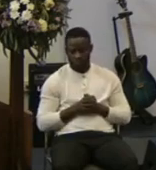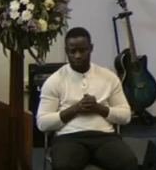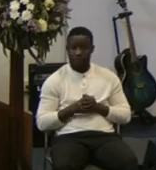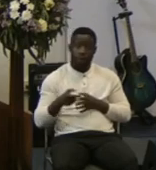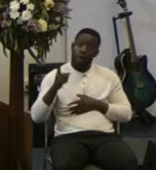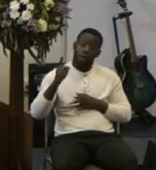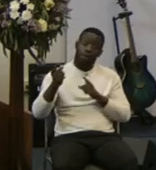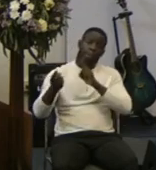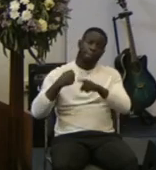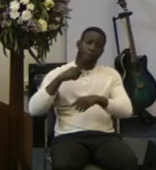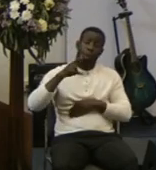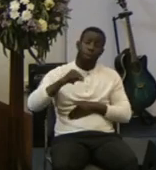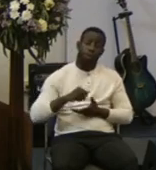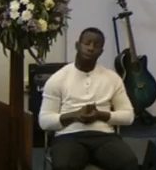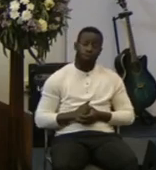and God said no.